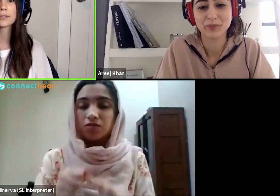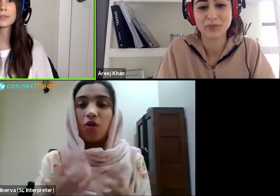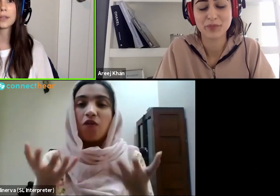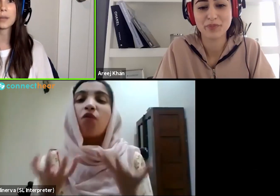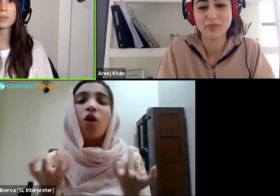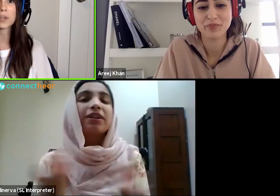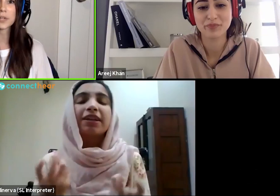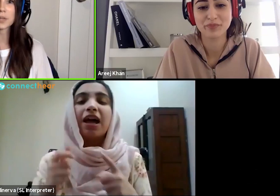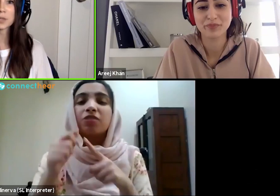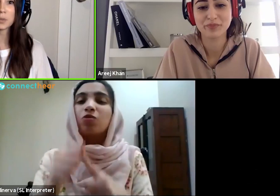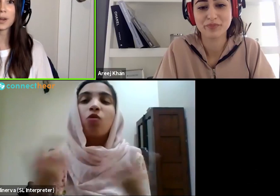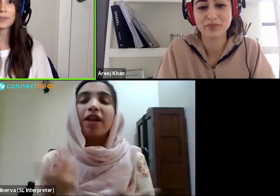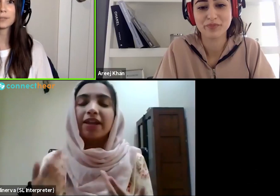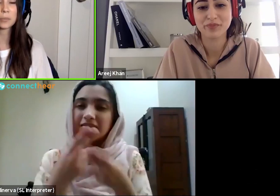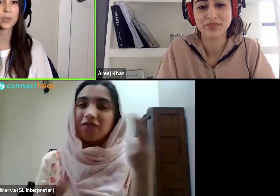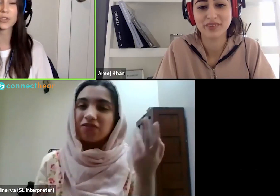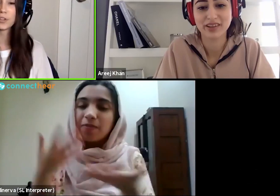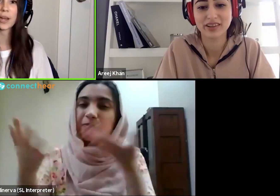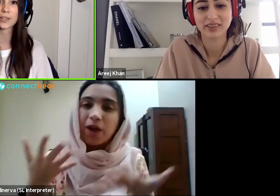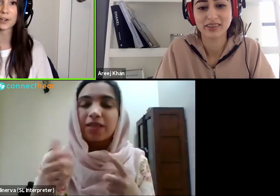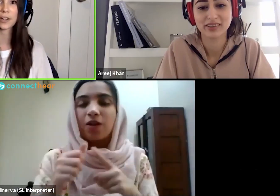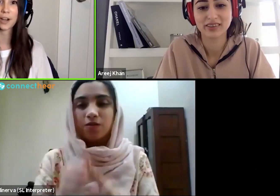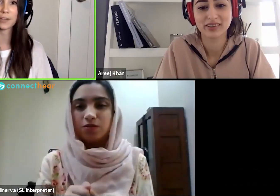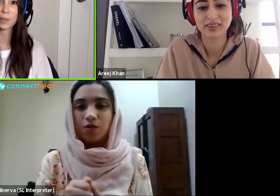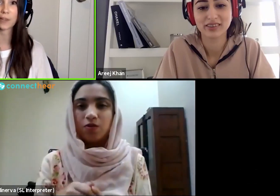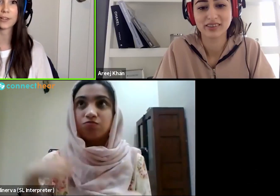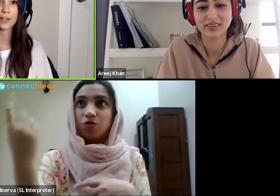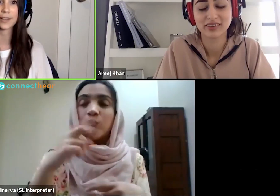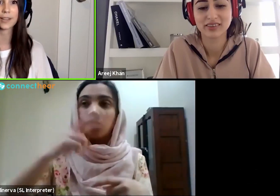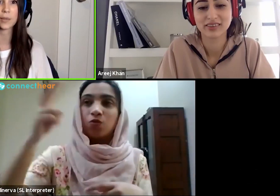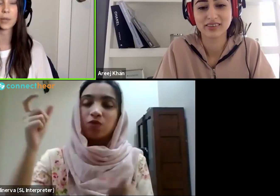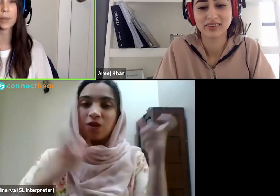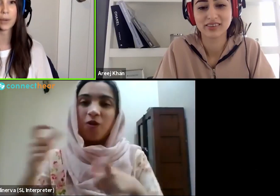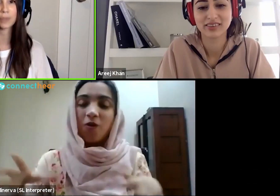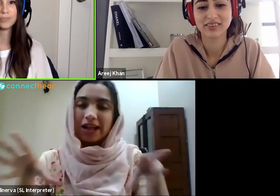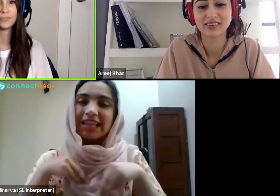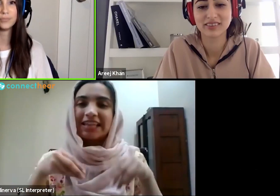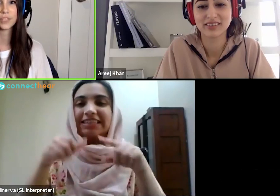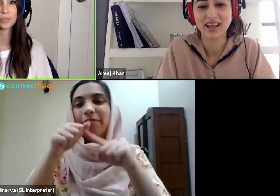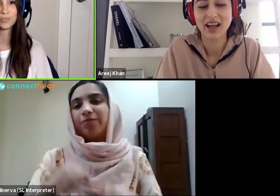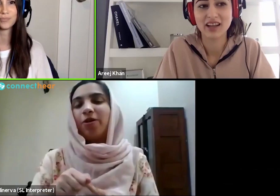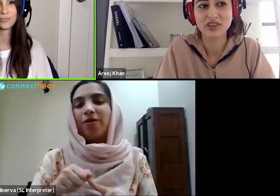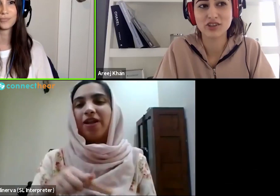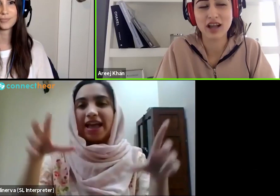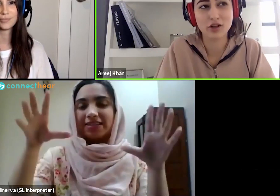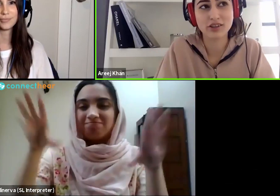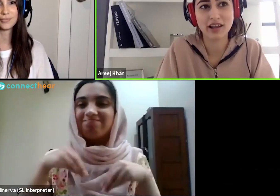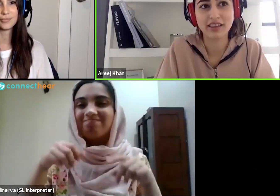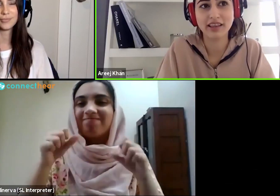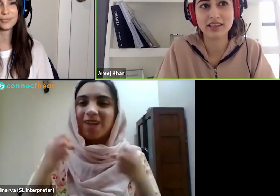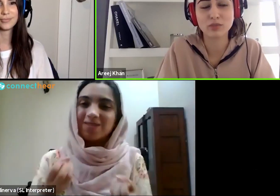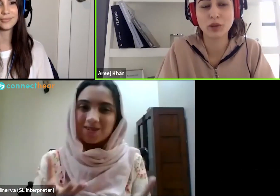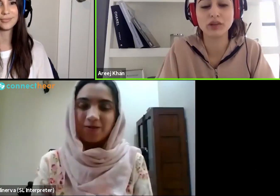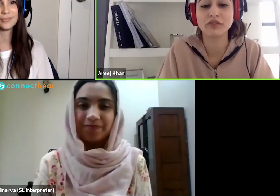it, what you need and what you want, people just view it as a very confident manner, and that can be really empowering. So, and just to add on to